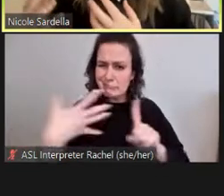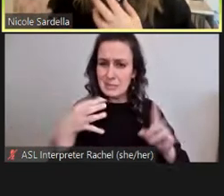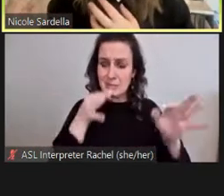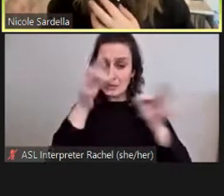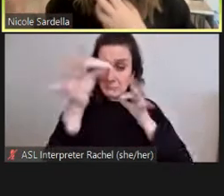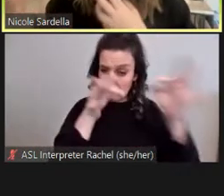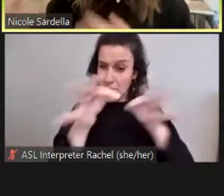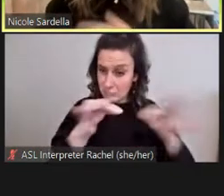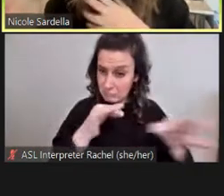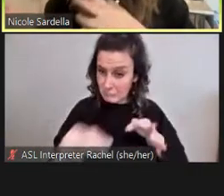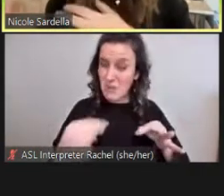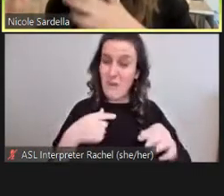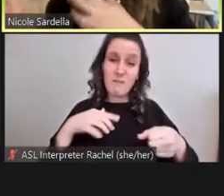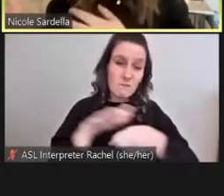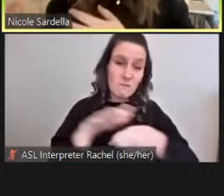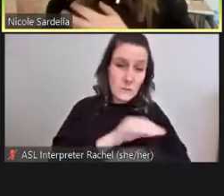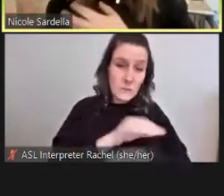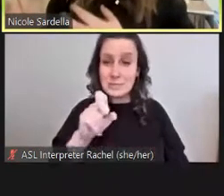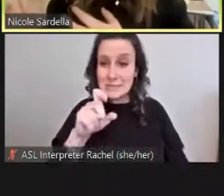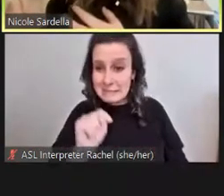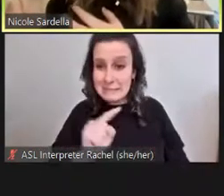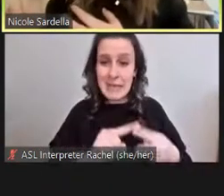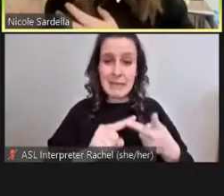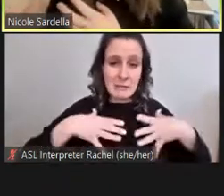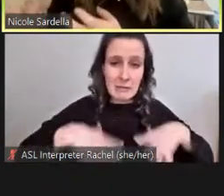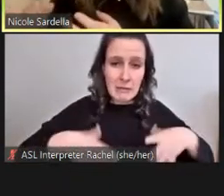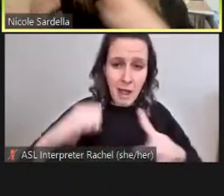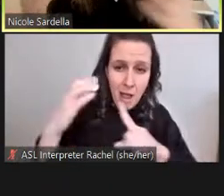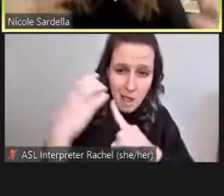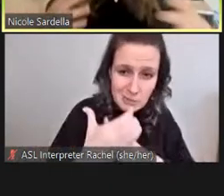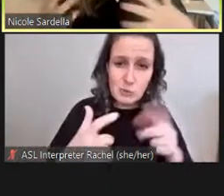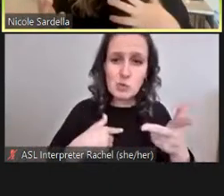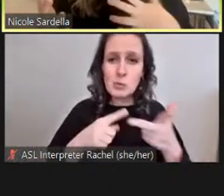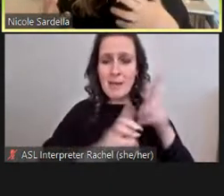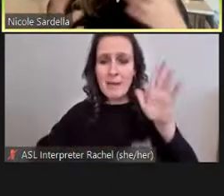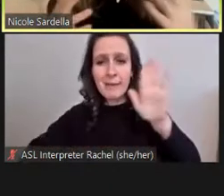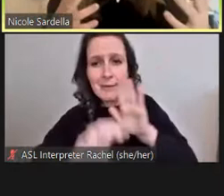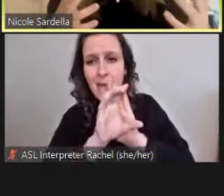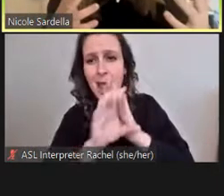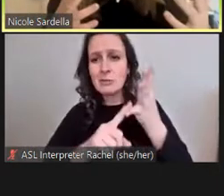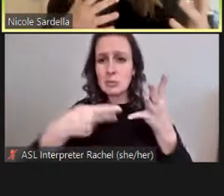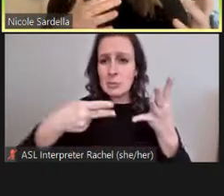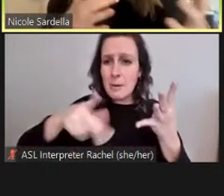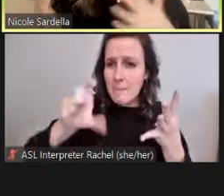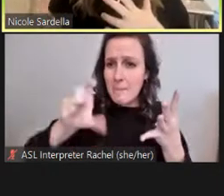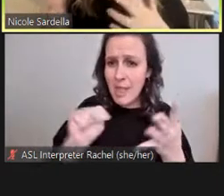about the sets, costumes, characters, plot, so that people can choose,